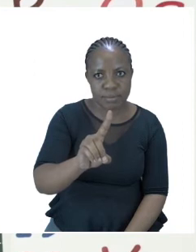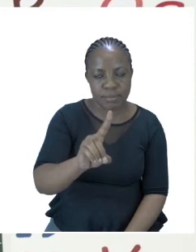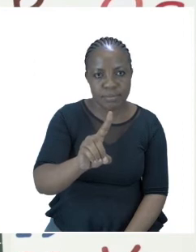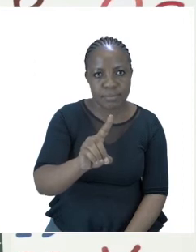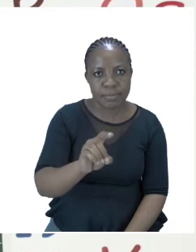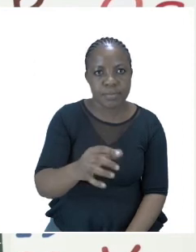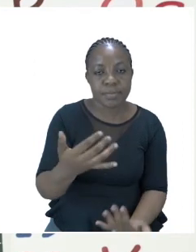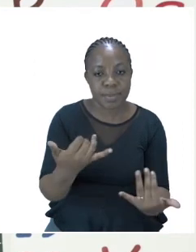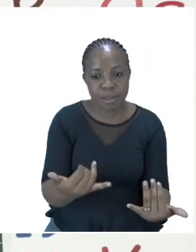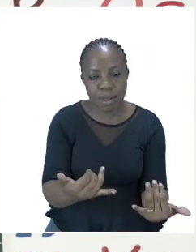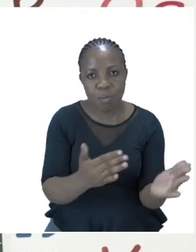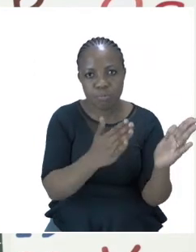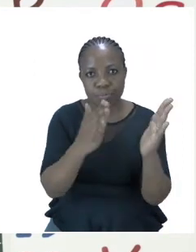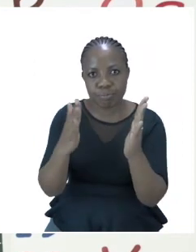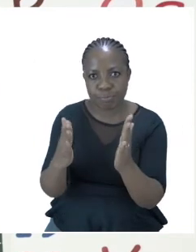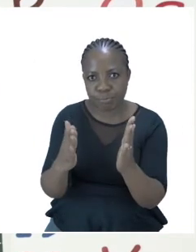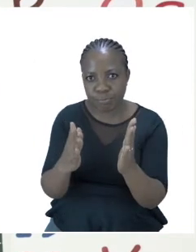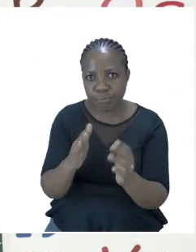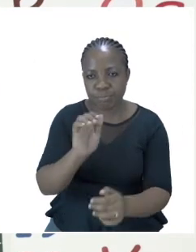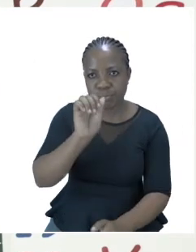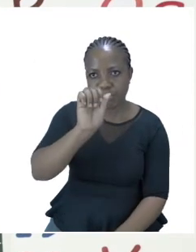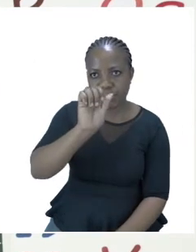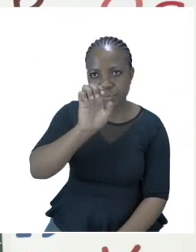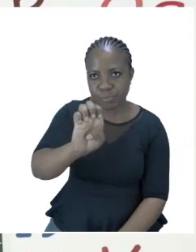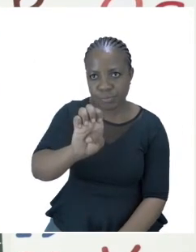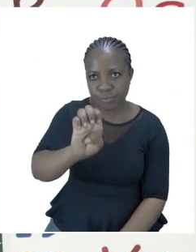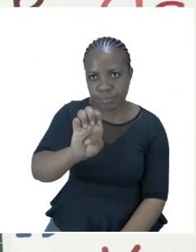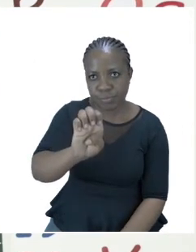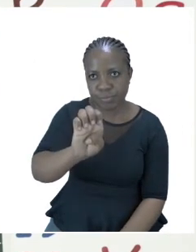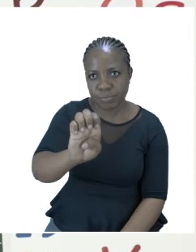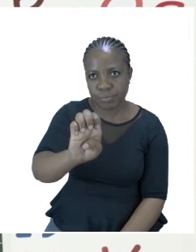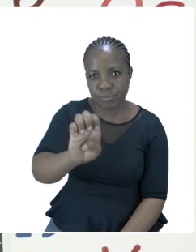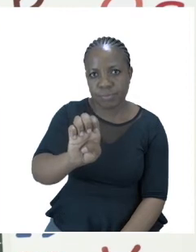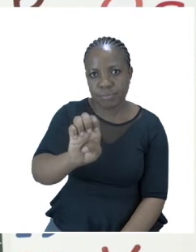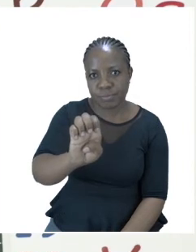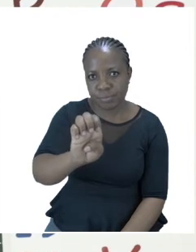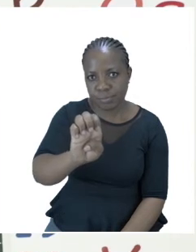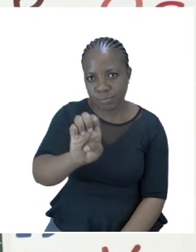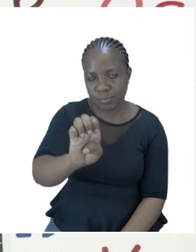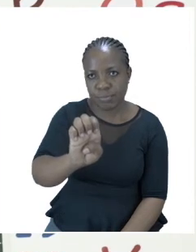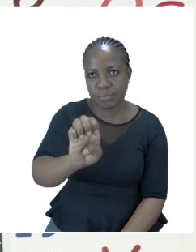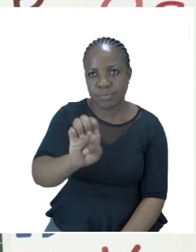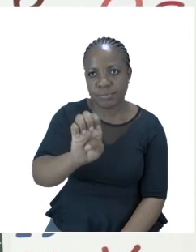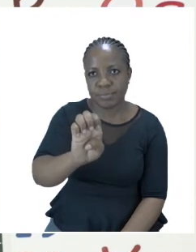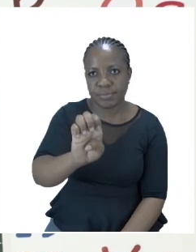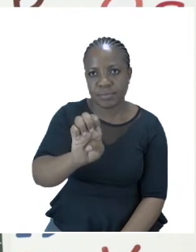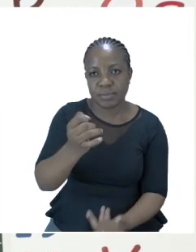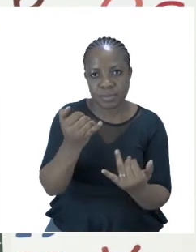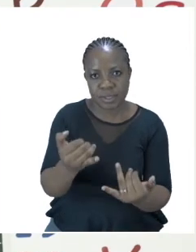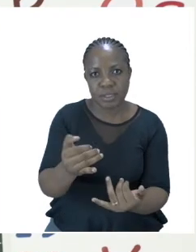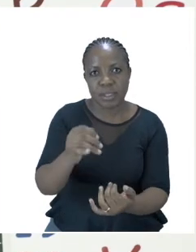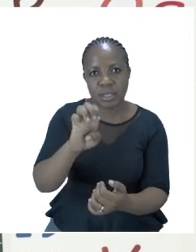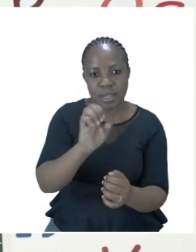A. A. So we are going to put our example for